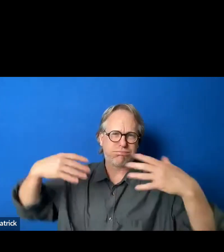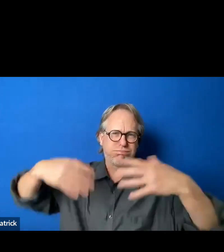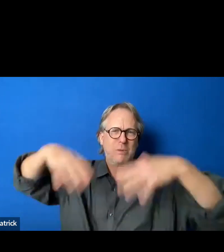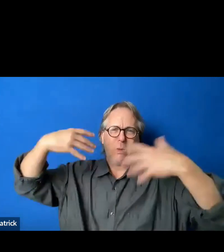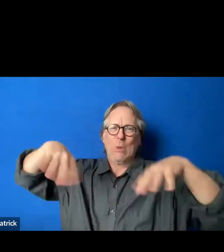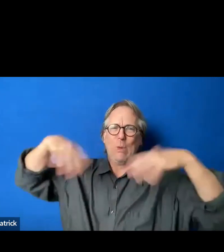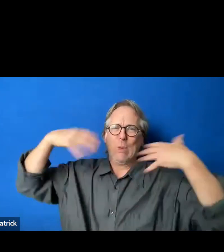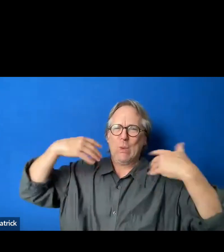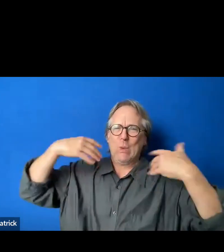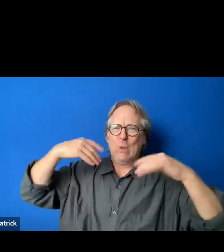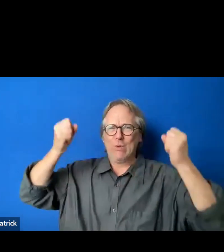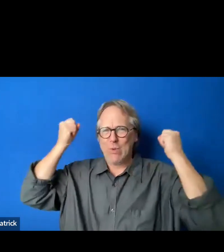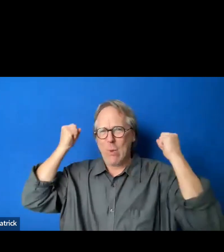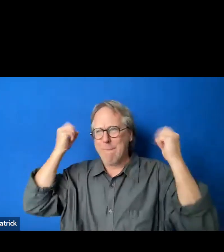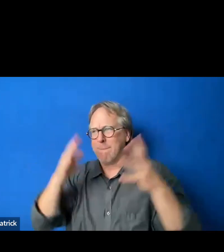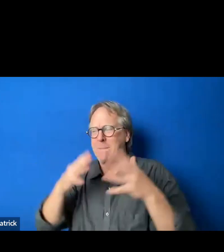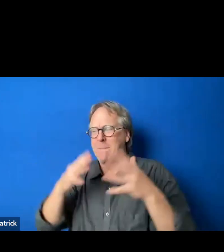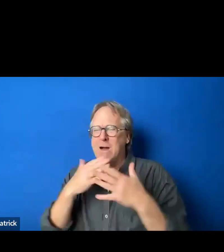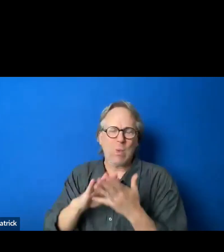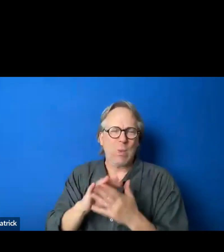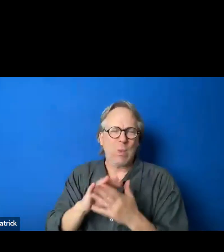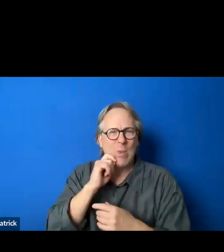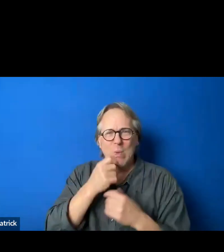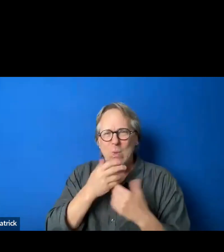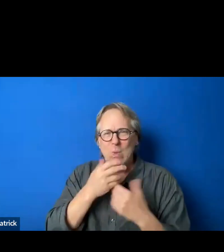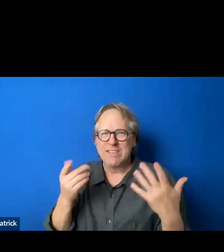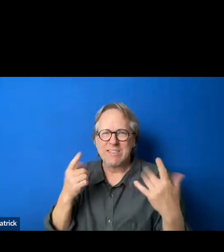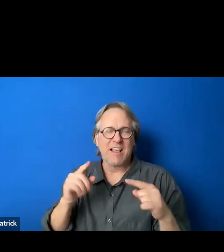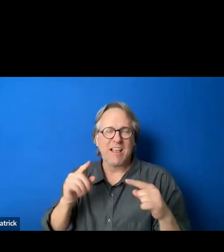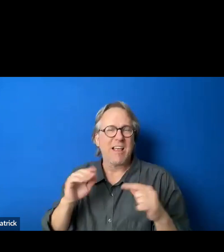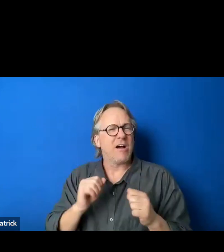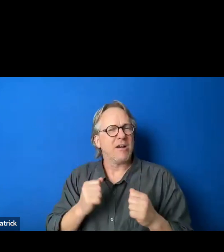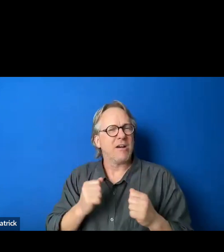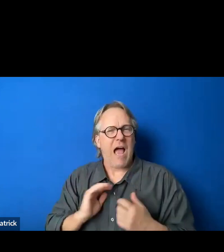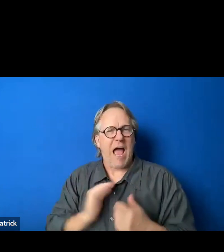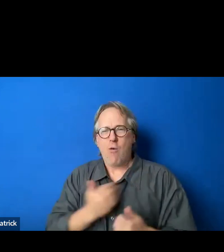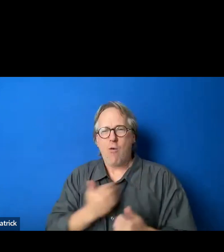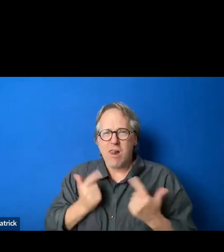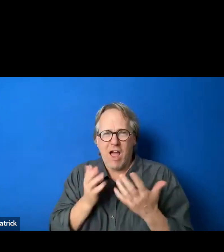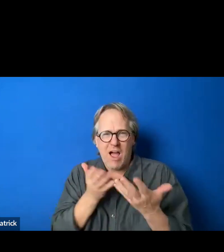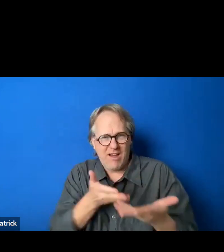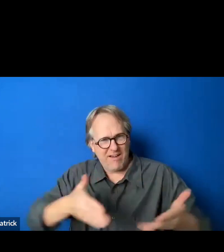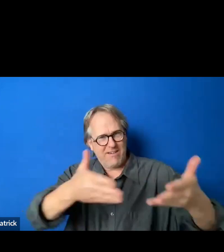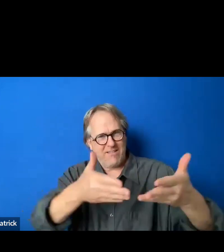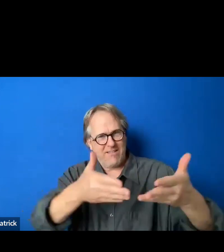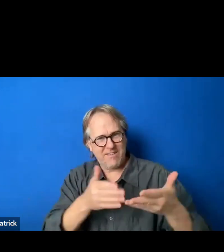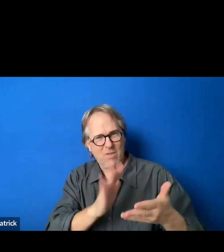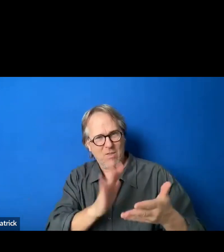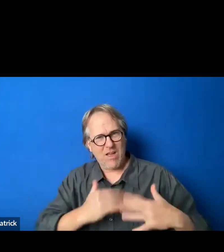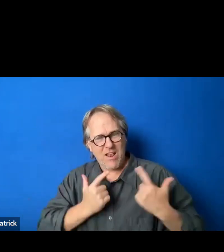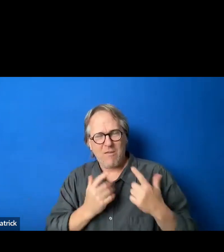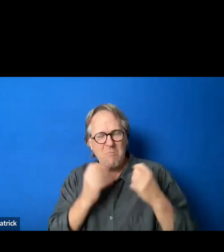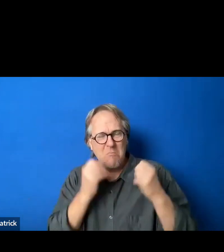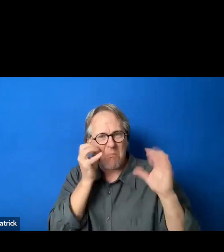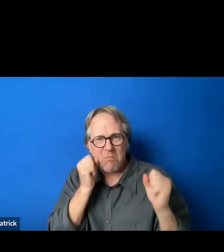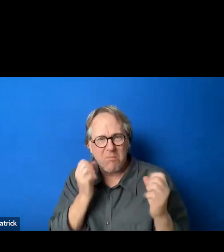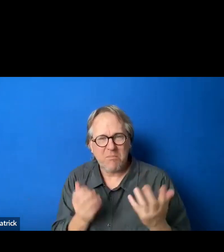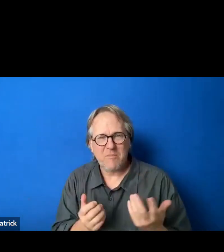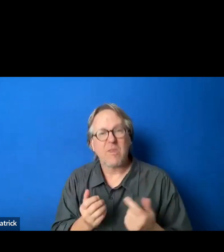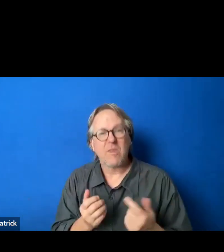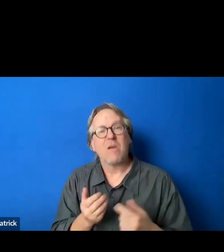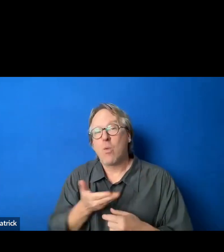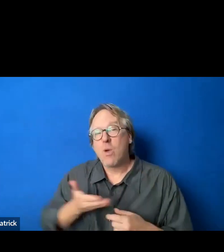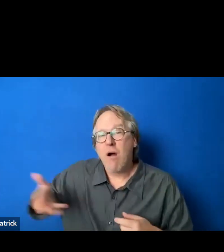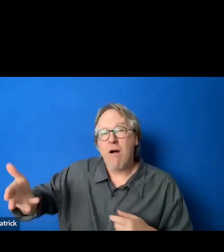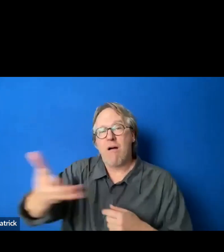there's so much, it's so rich. Our lives are amazing. And we all benefit from